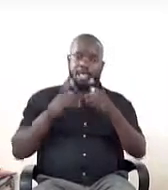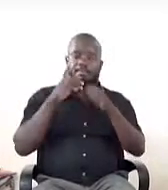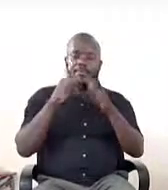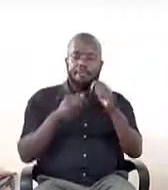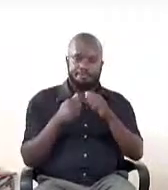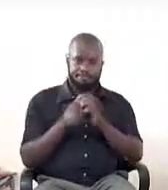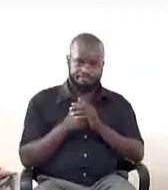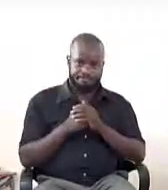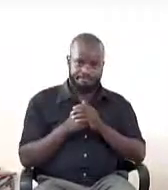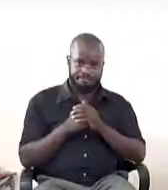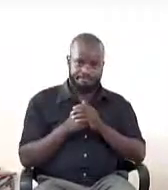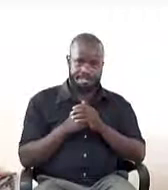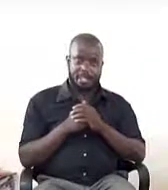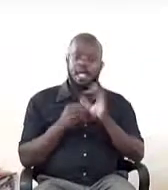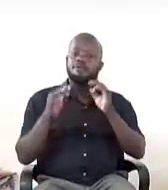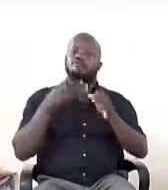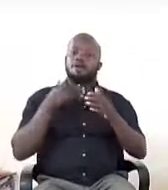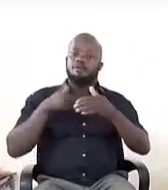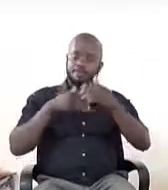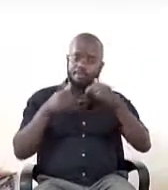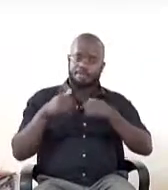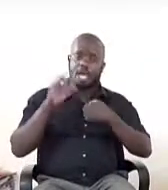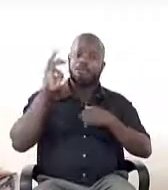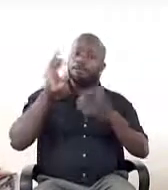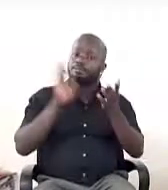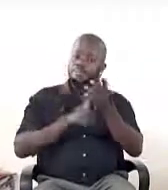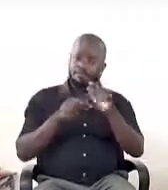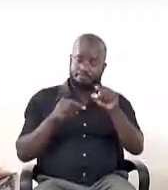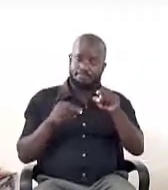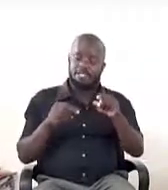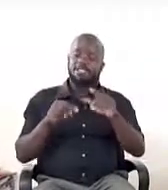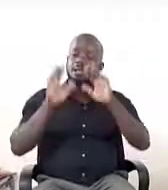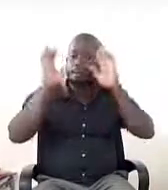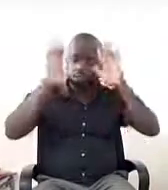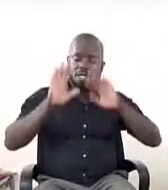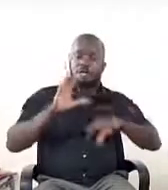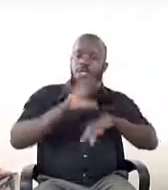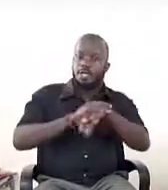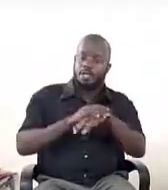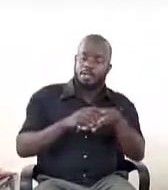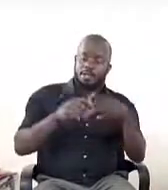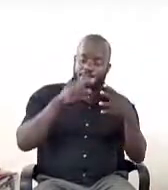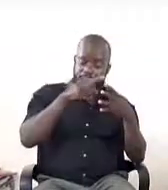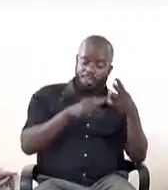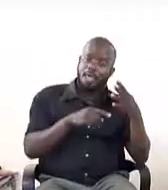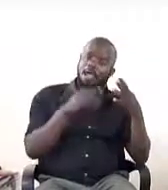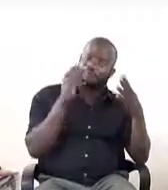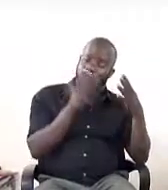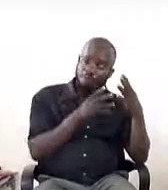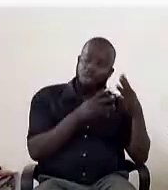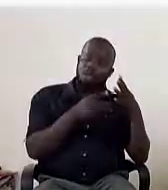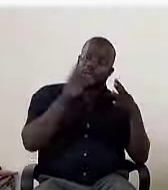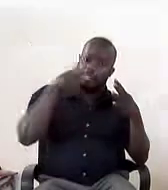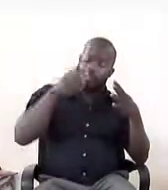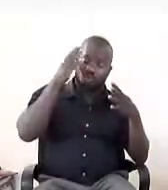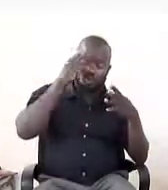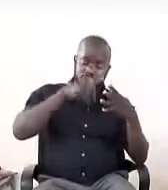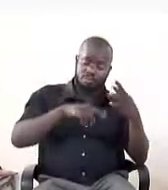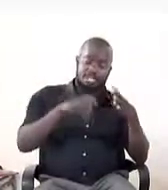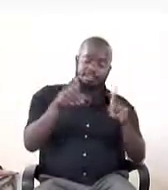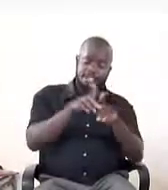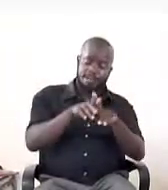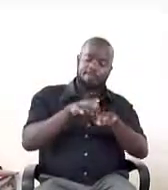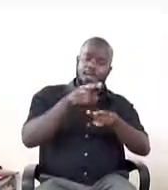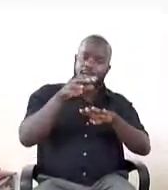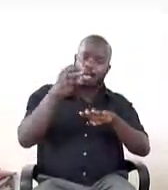would have you repeat these 4 with me, because it's crucial that you get these are the 4 fluids. You should know this like the back